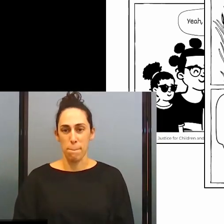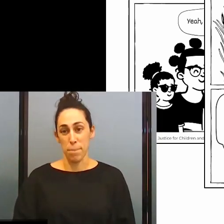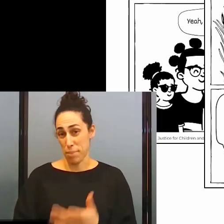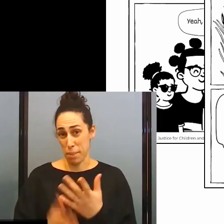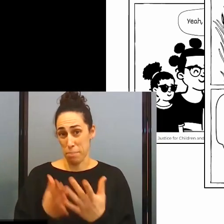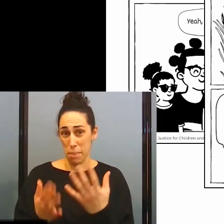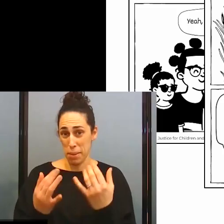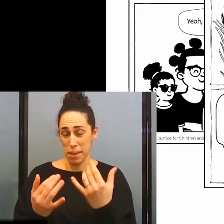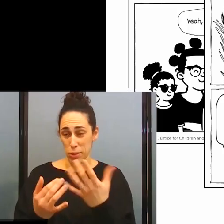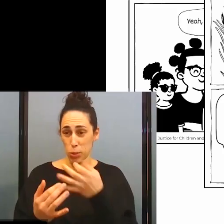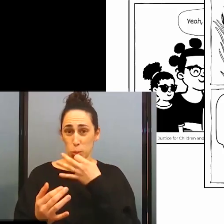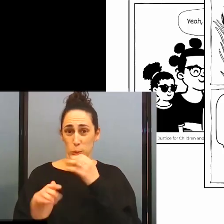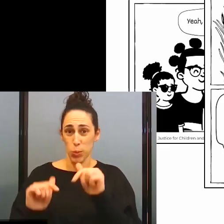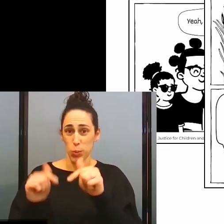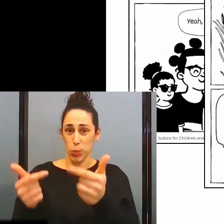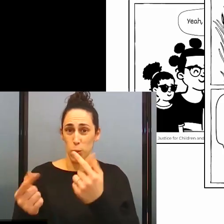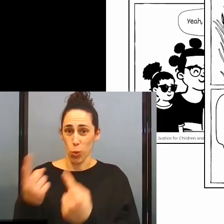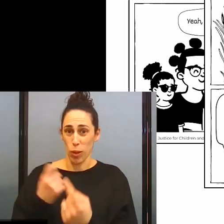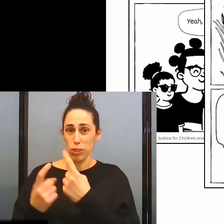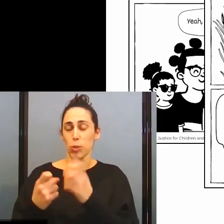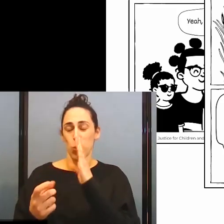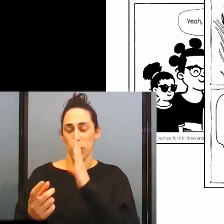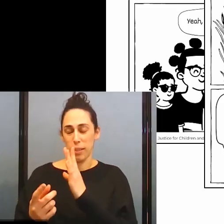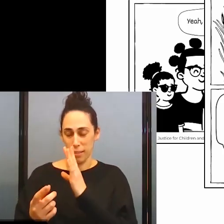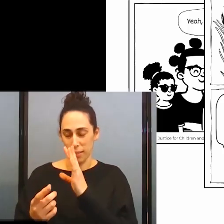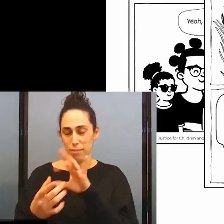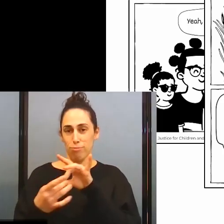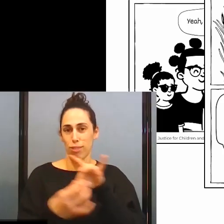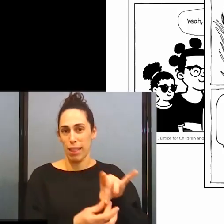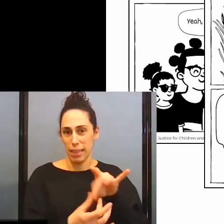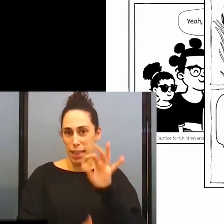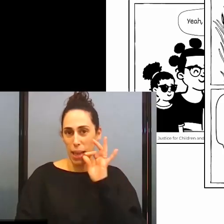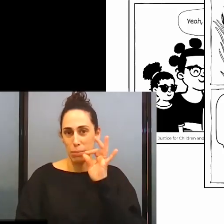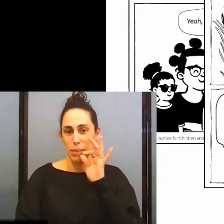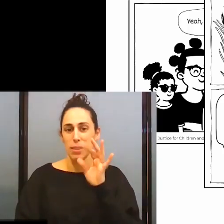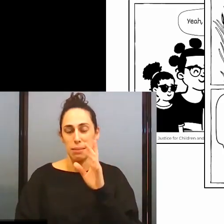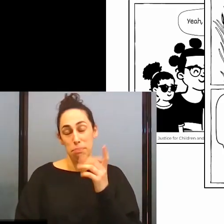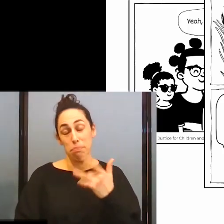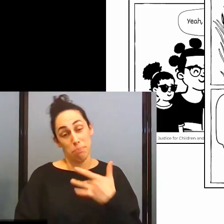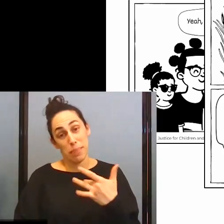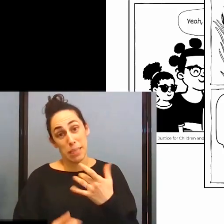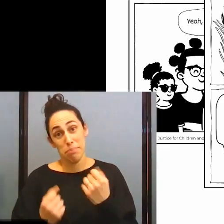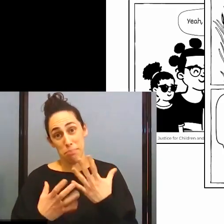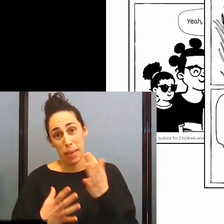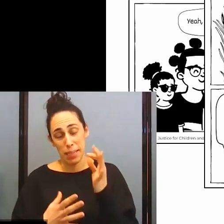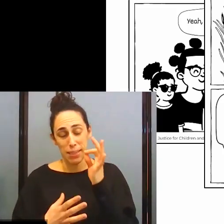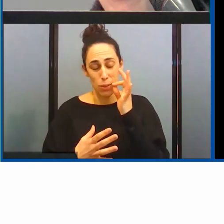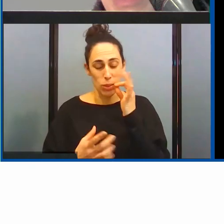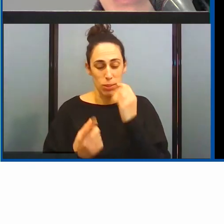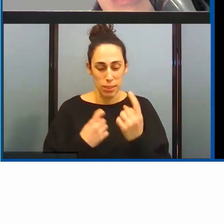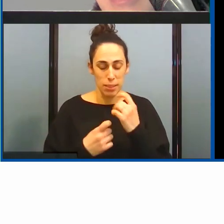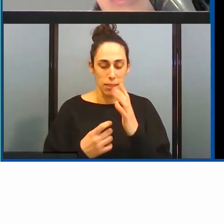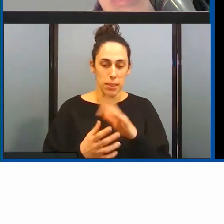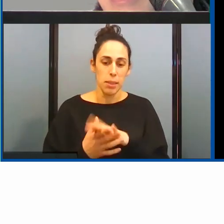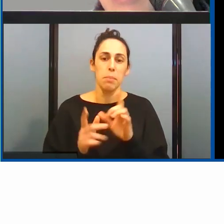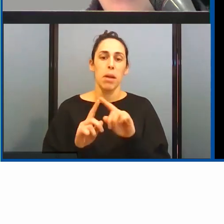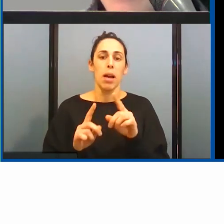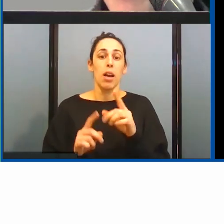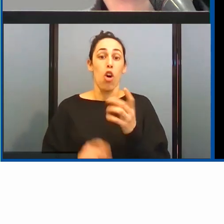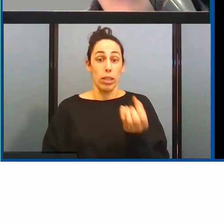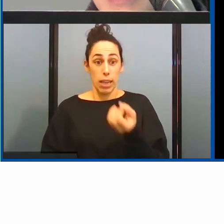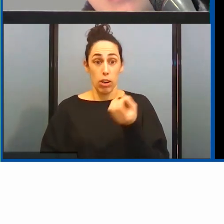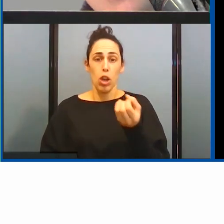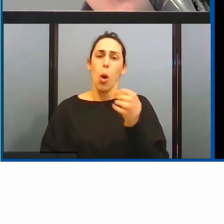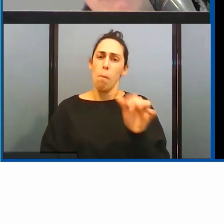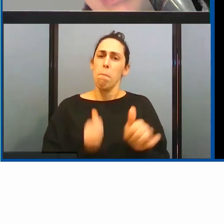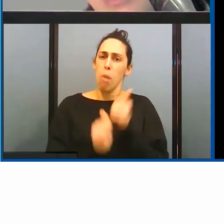about cannabis. So the big one is In Ontario and most other provinces, it's 19. In